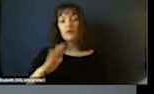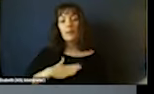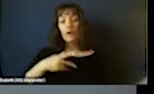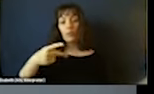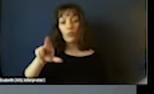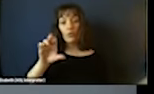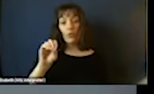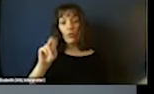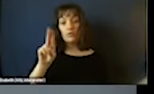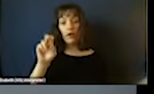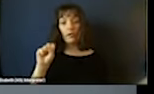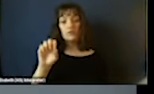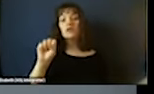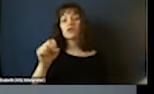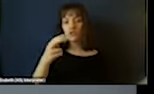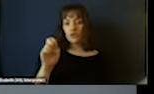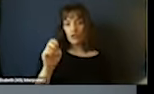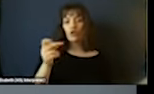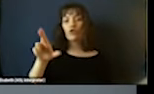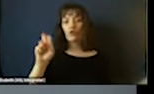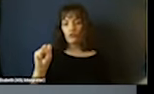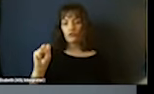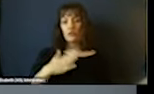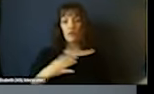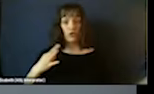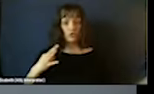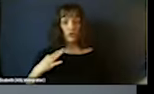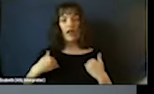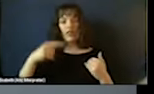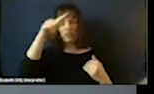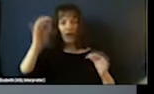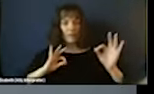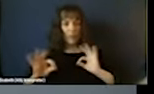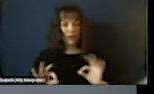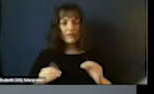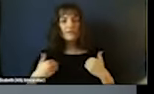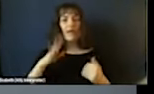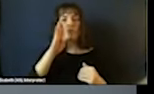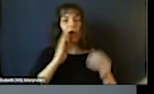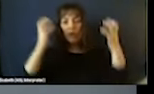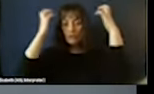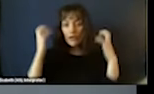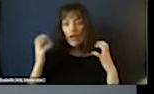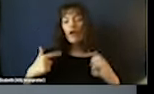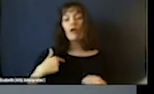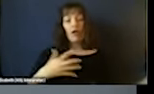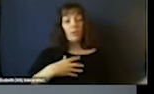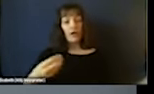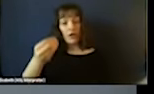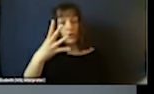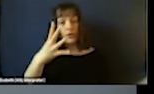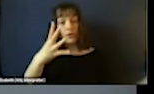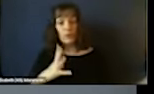shirt with black polka dots. I have brown curly hair. I'm a Caucasian woman, and today for the first time in a long time,